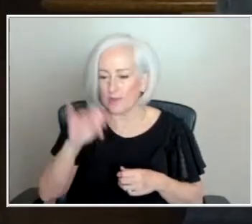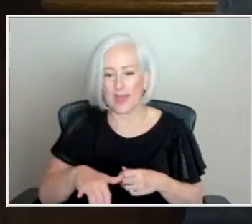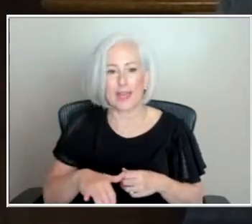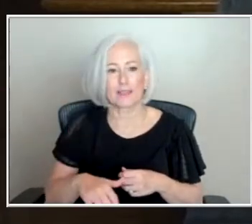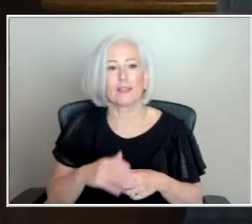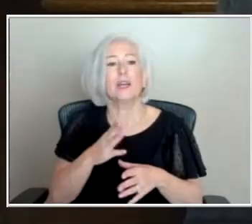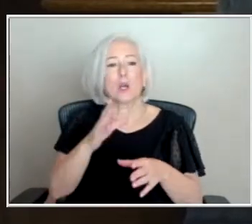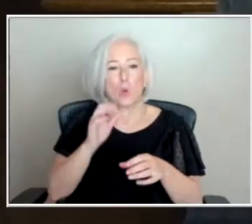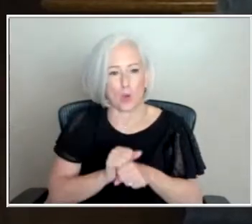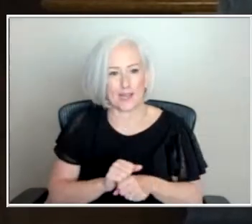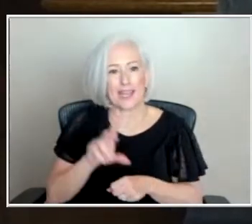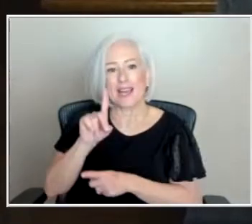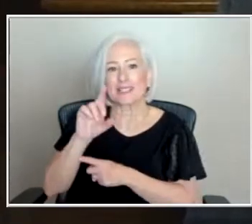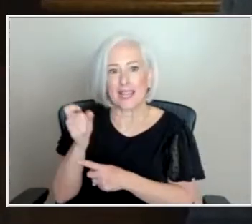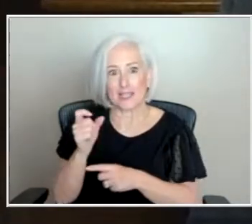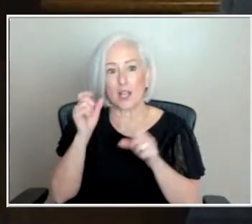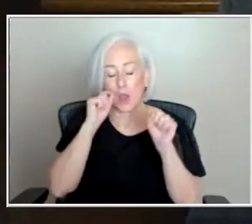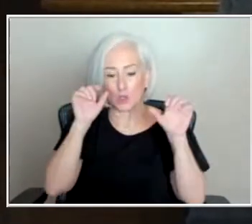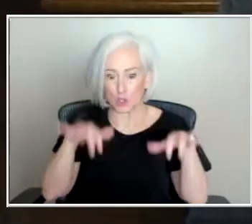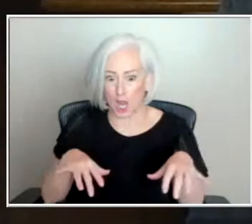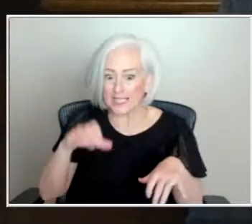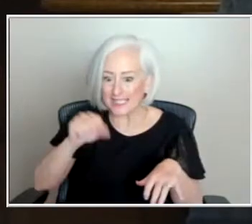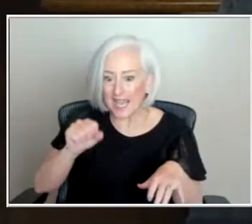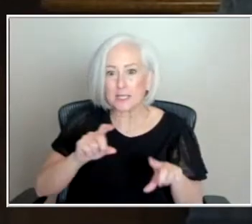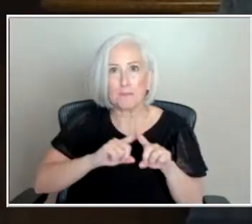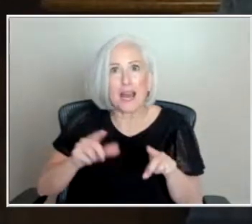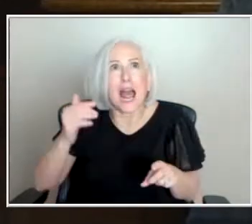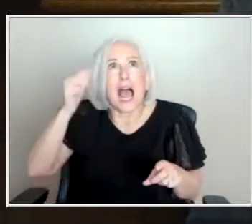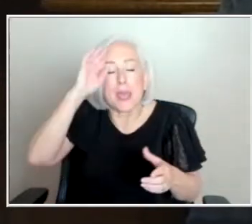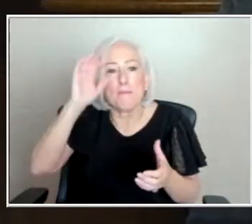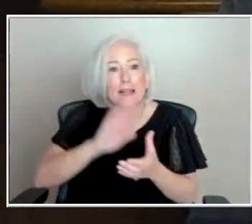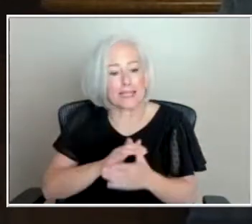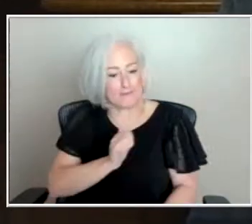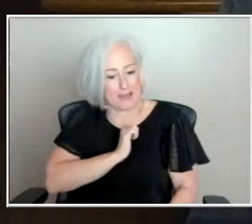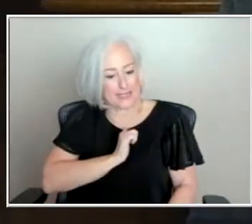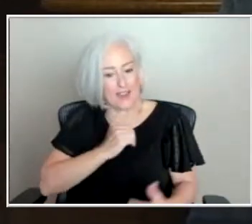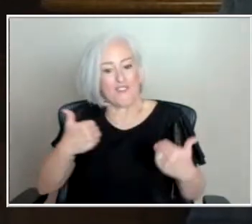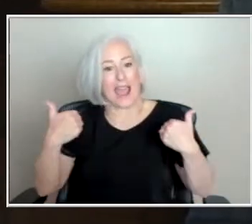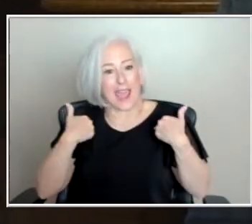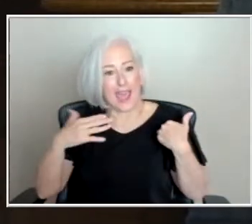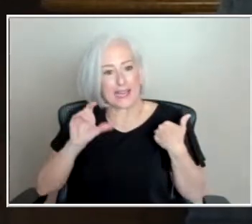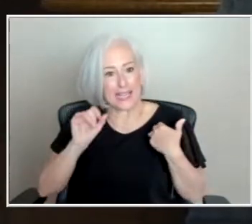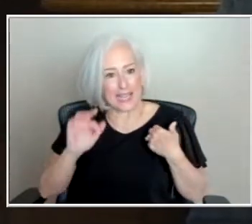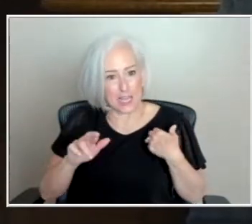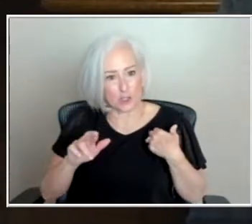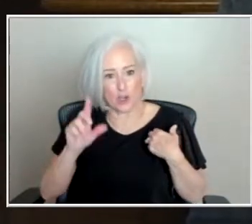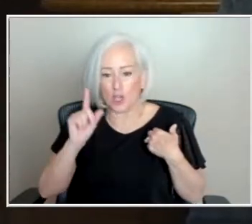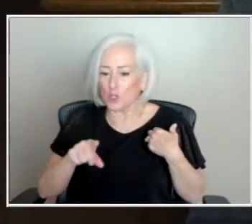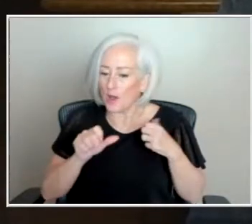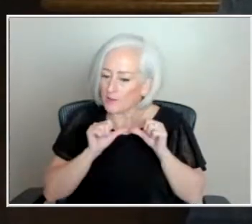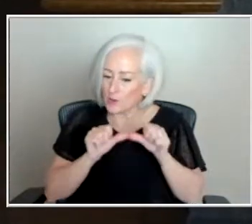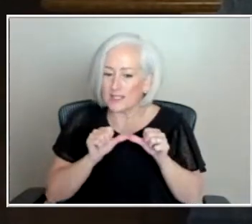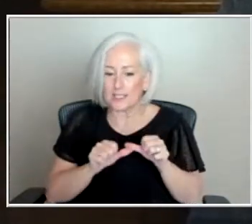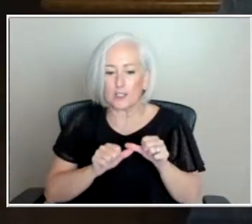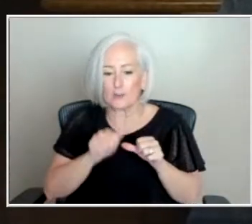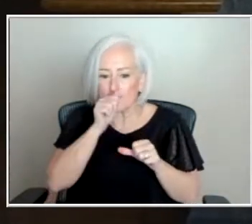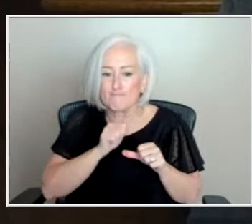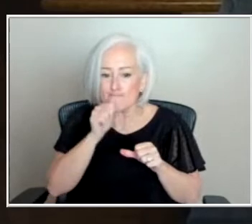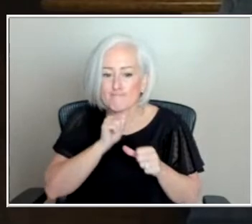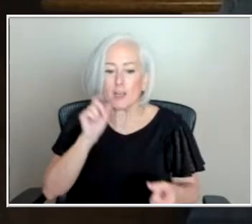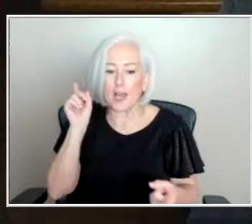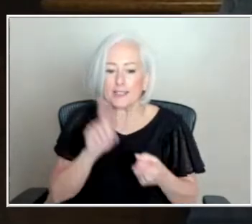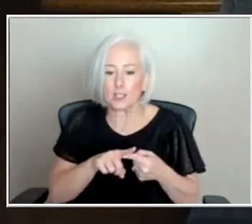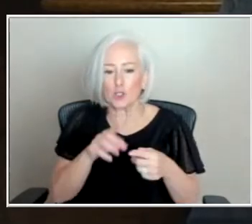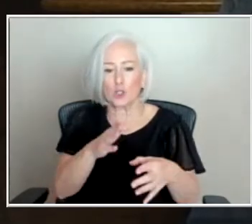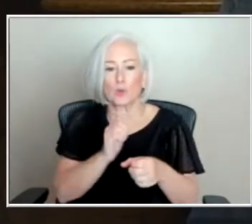it was a shock, but I truly believe that I had colon cancer. You have to push through until you get the answers that you